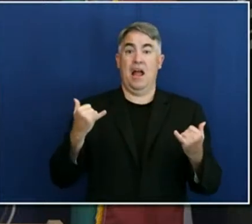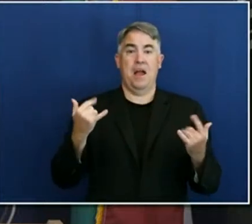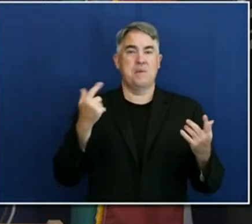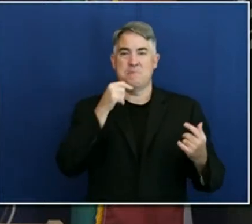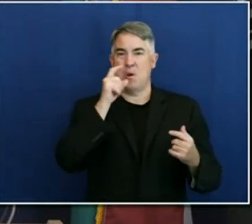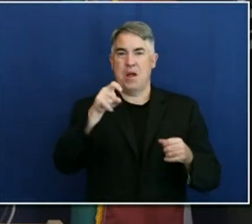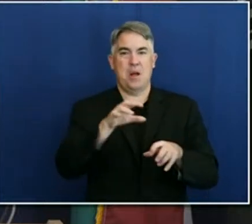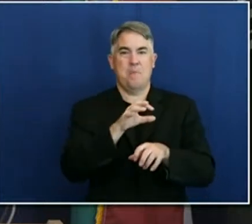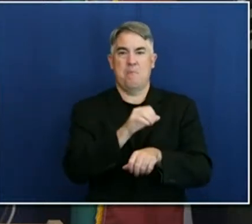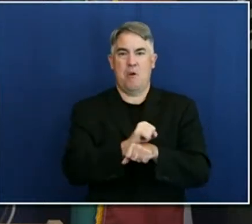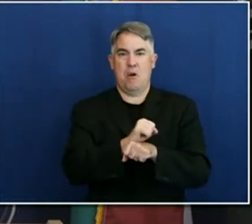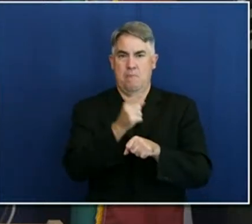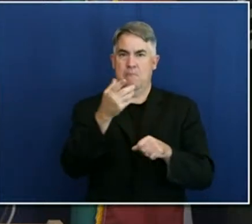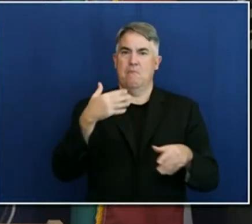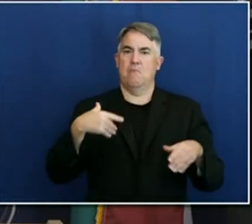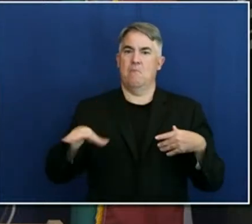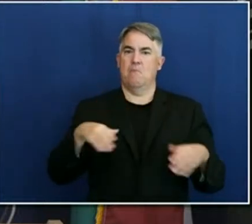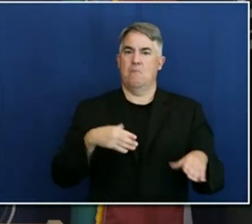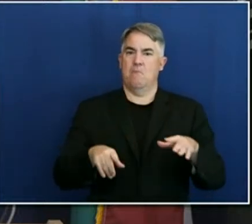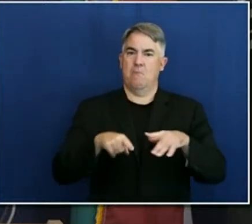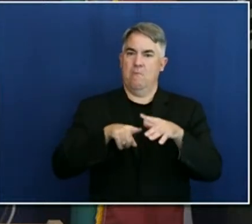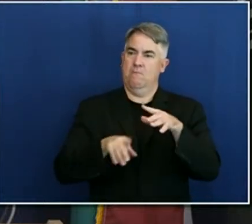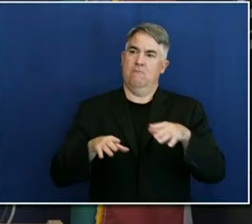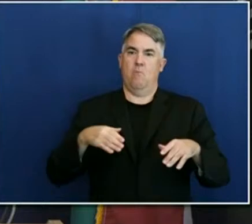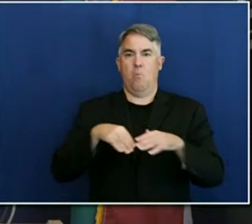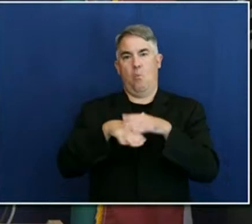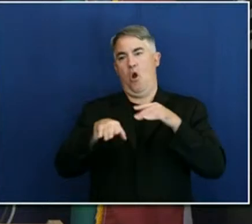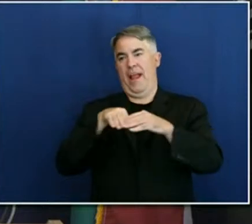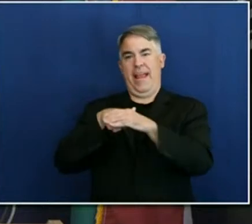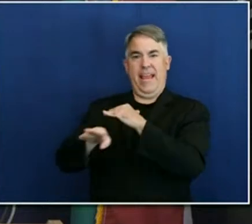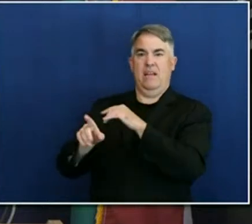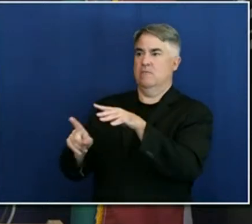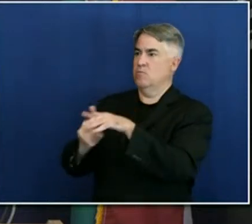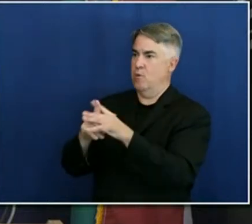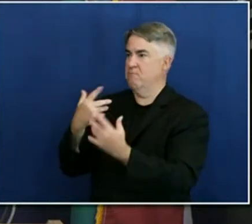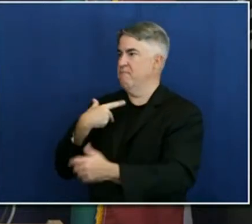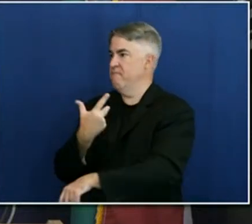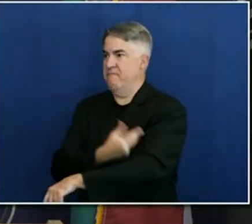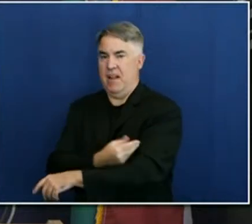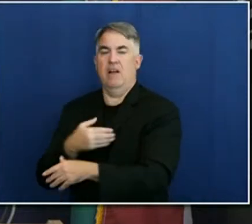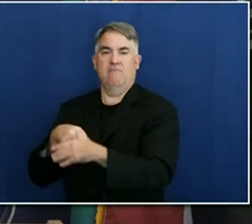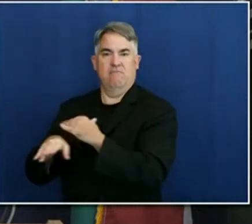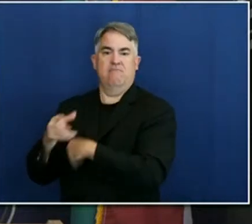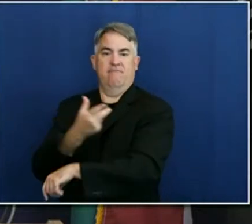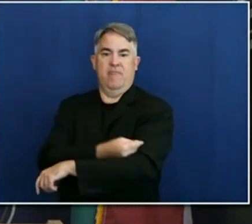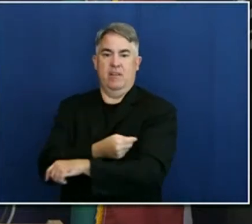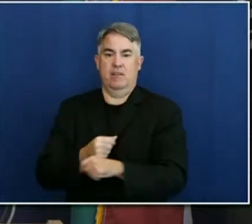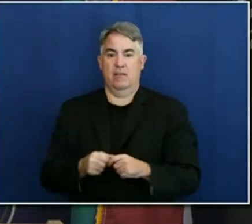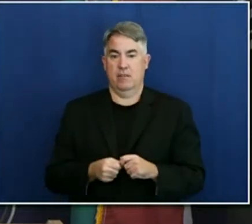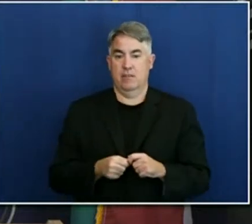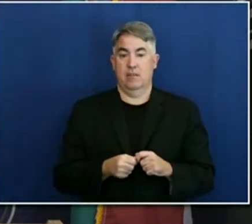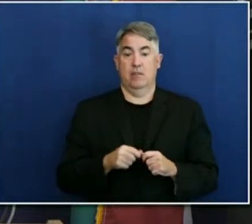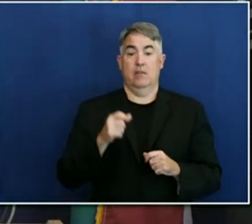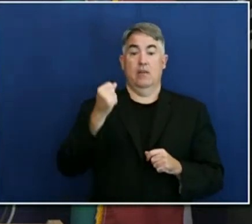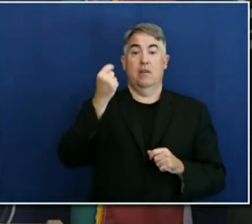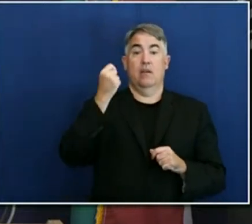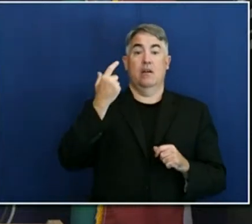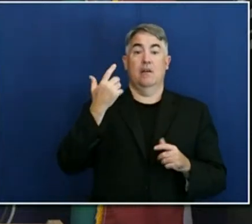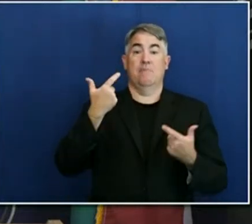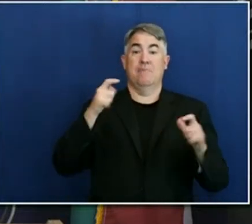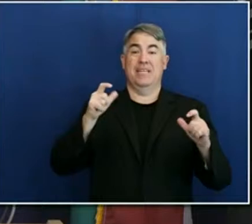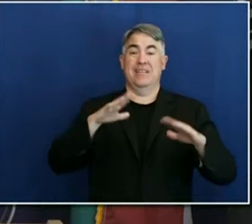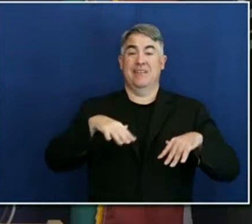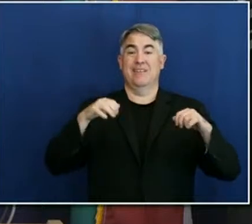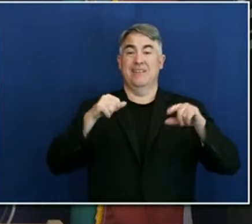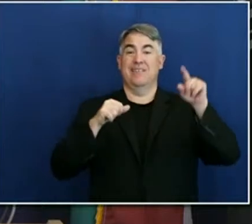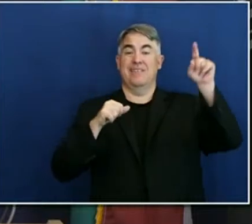get an appointment. The super stations, those locations remain appointment only for now. But the 23 sites,